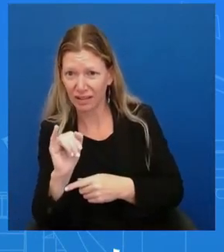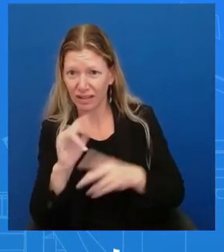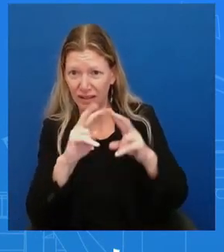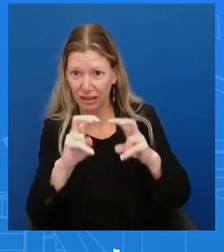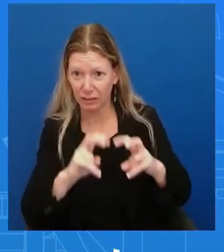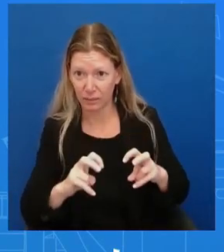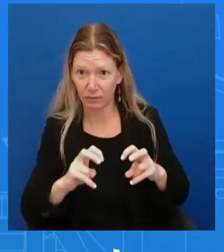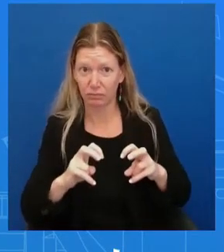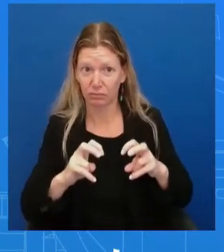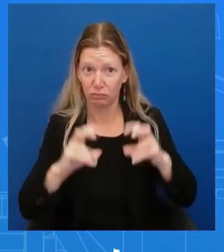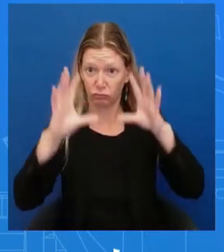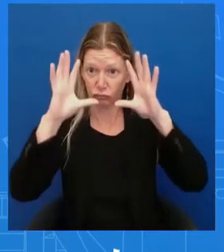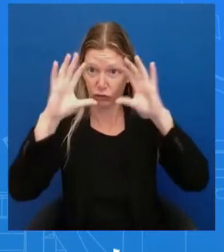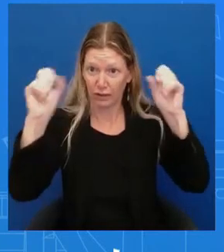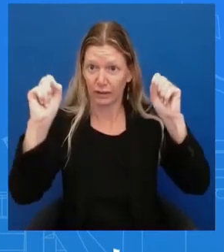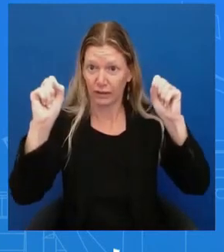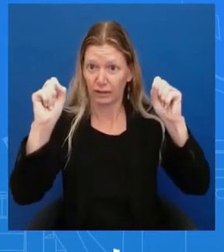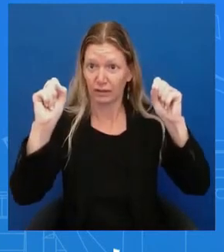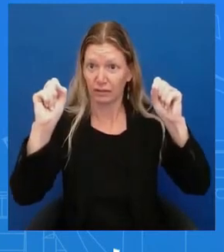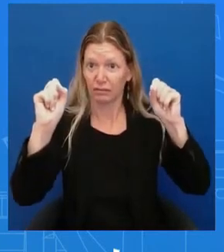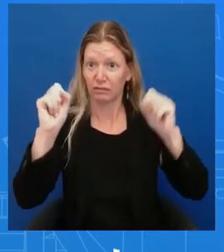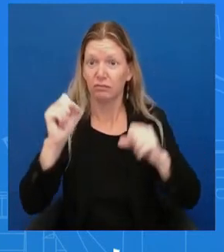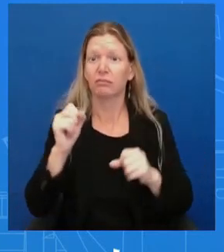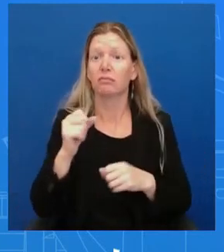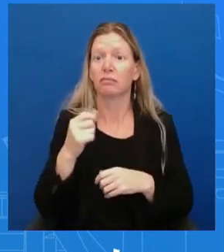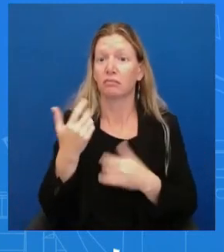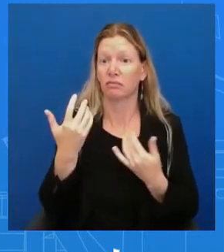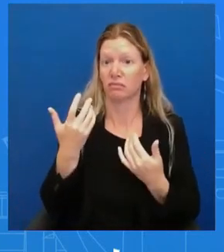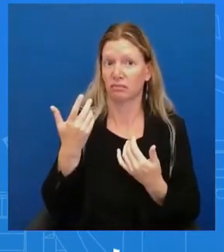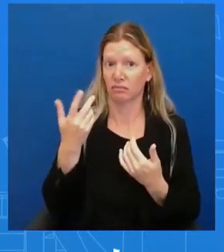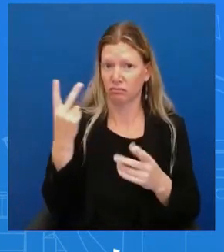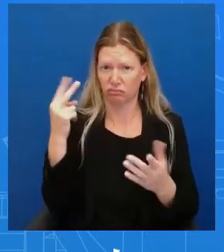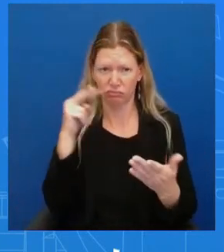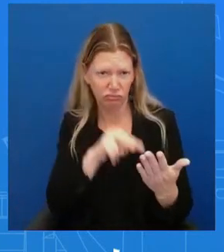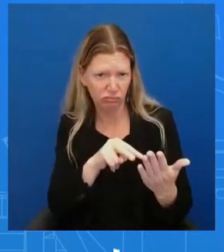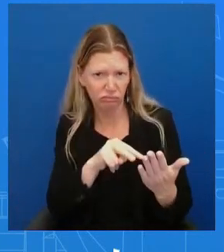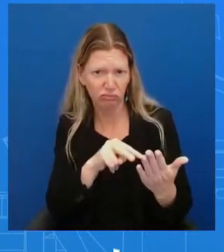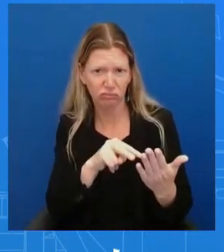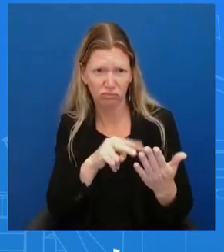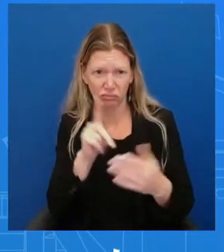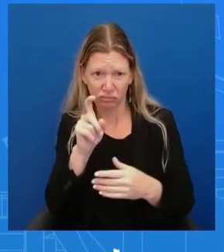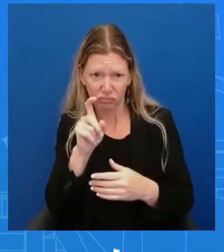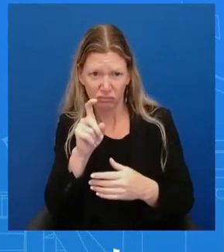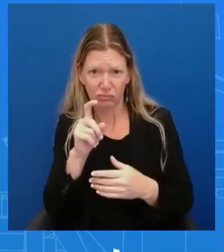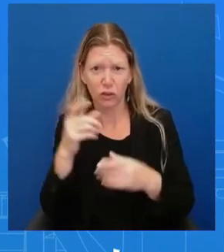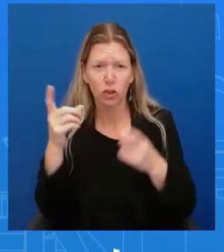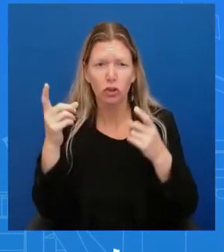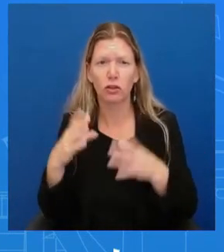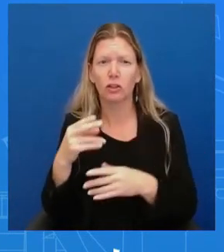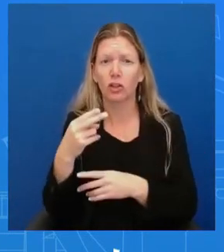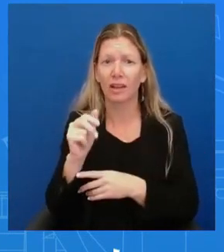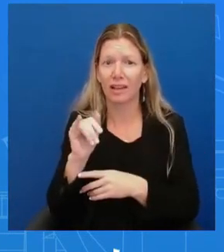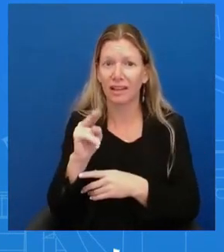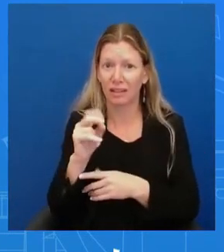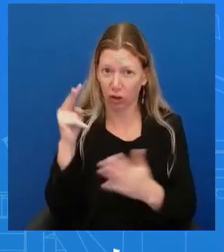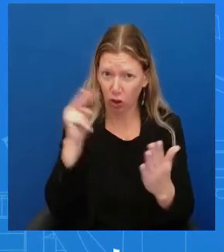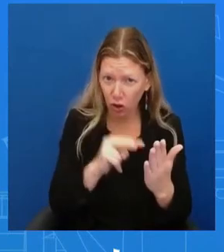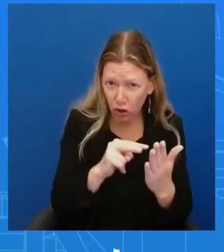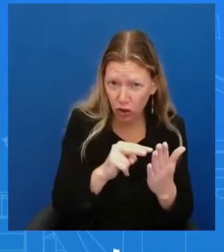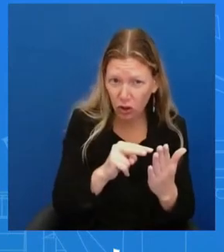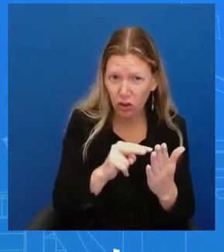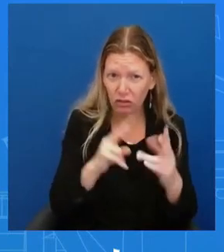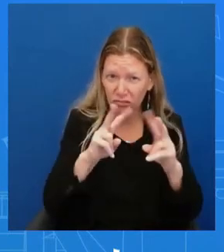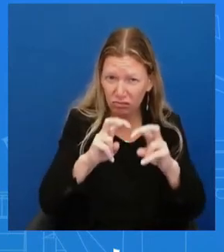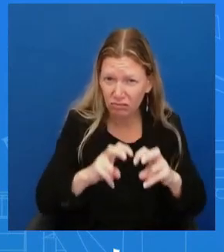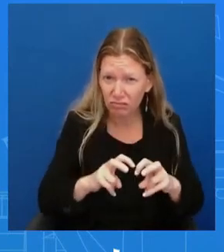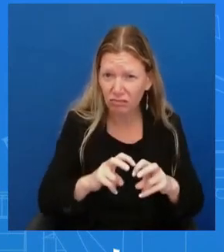closely? I mean, there was an assessment that was done, as you just stated in your